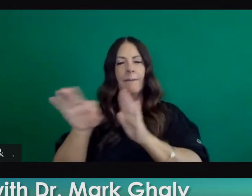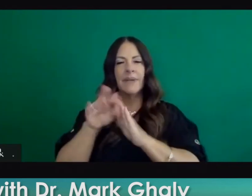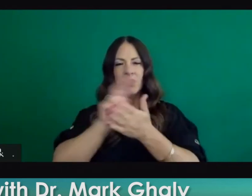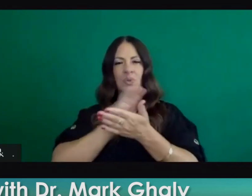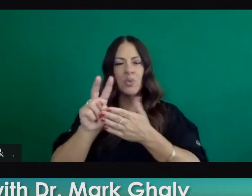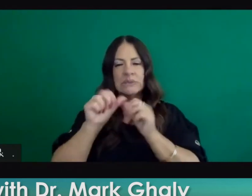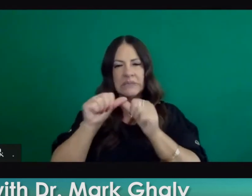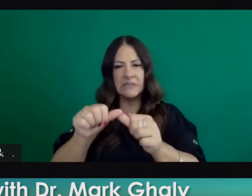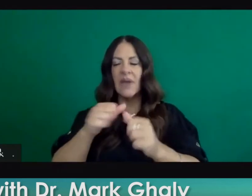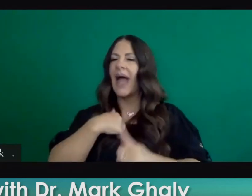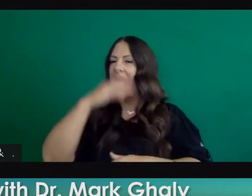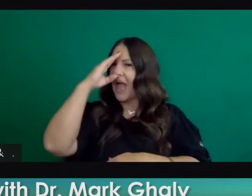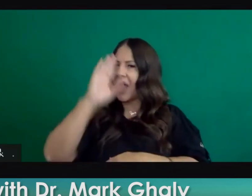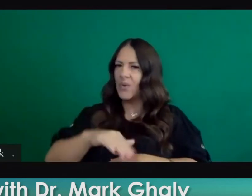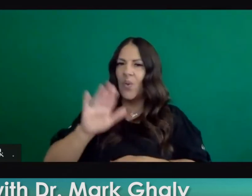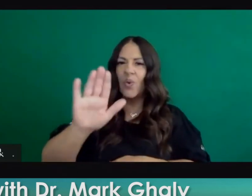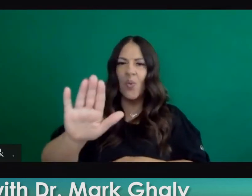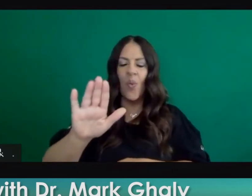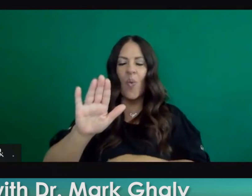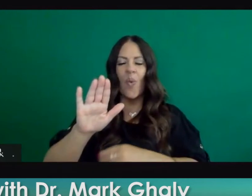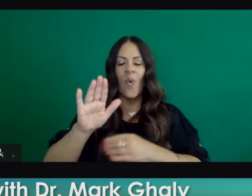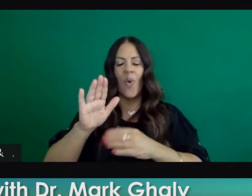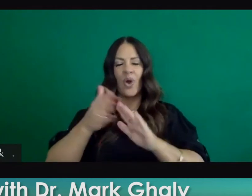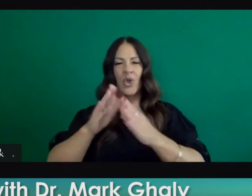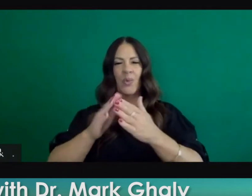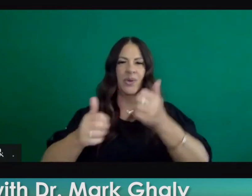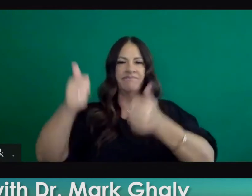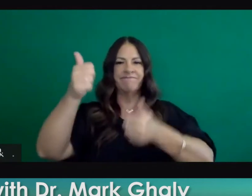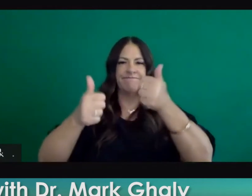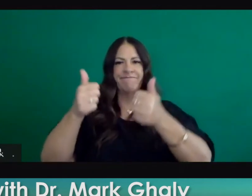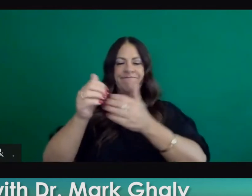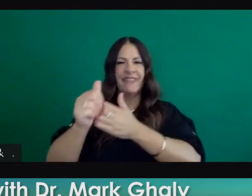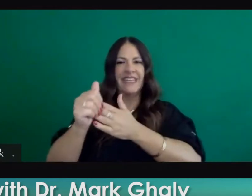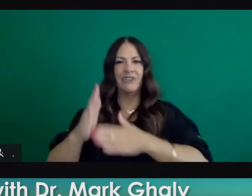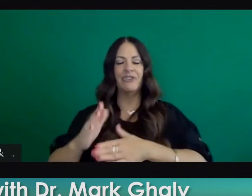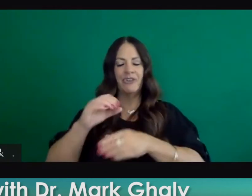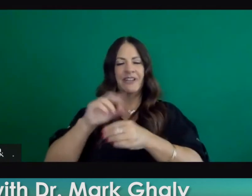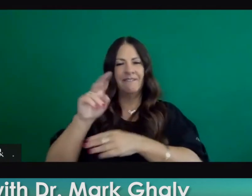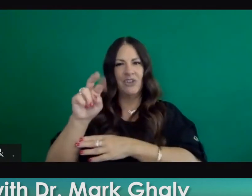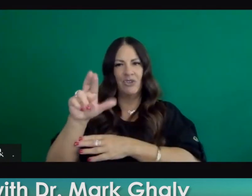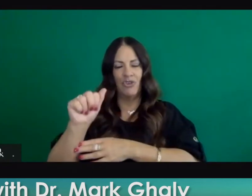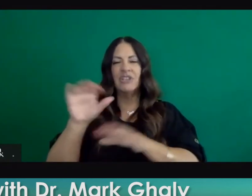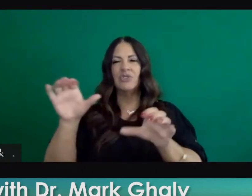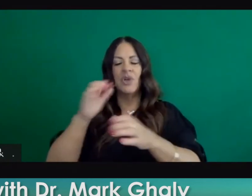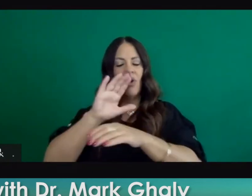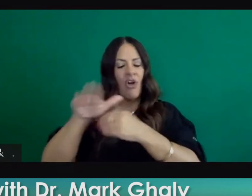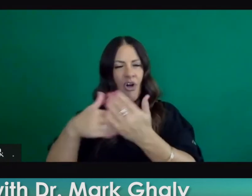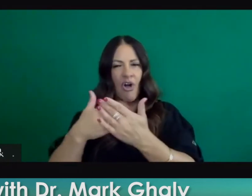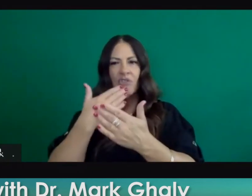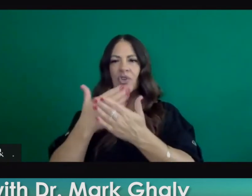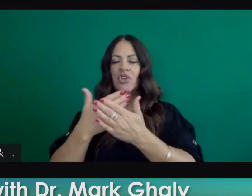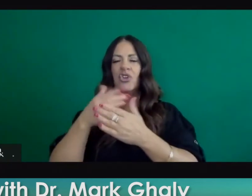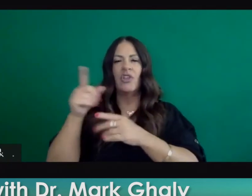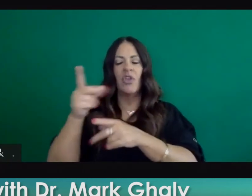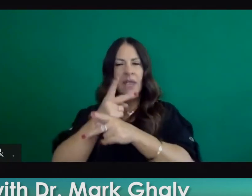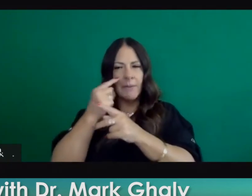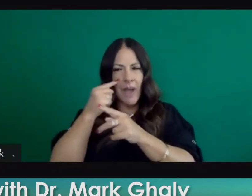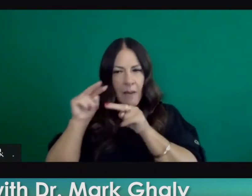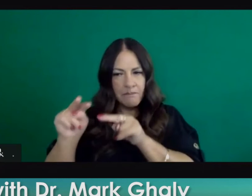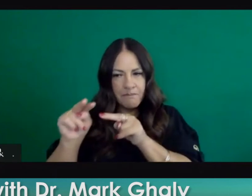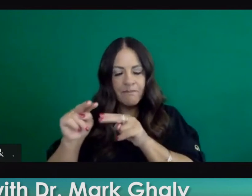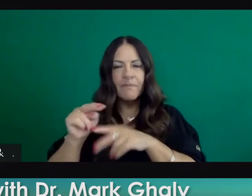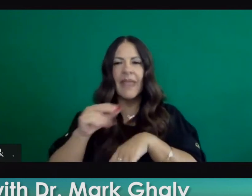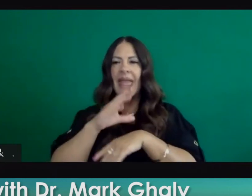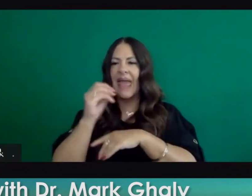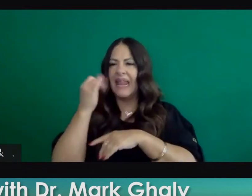there continues to be a strong commitment to doing all the things that allow transmission rates to be watched closely, interventions